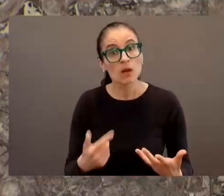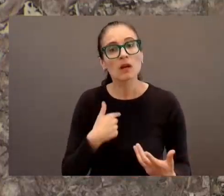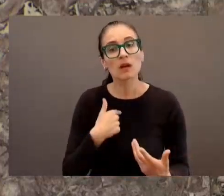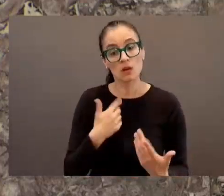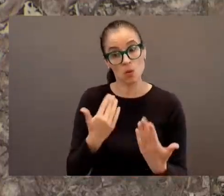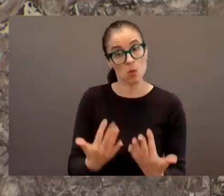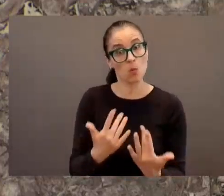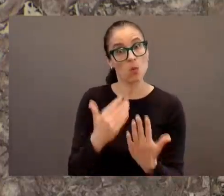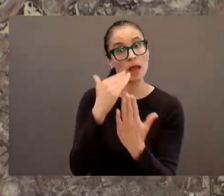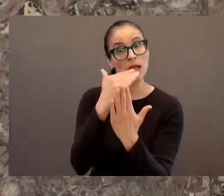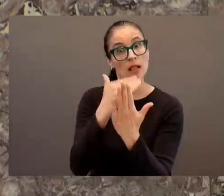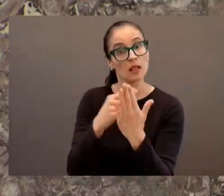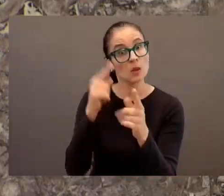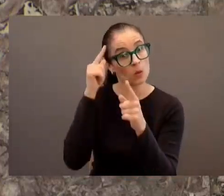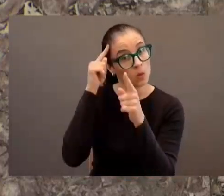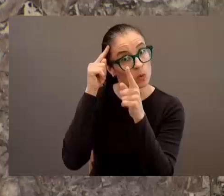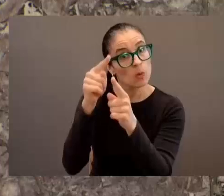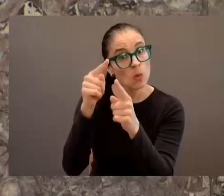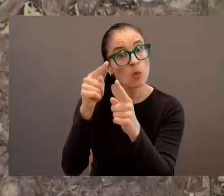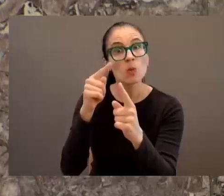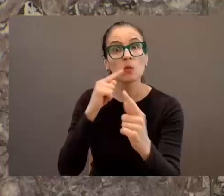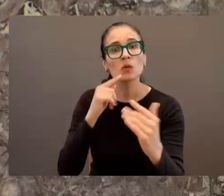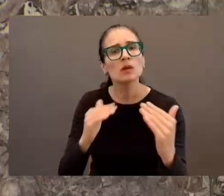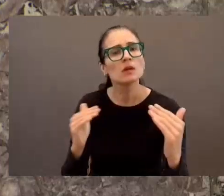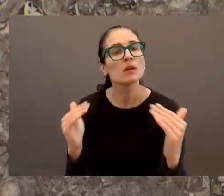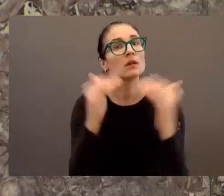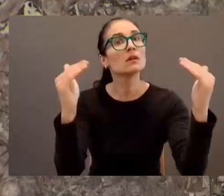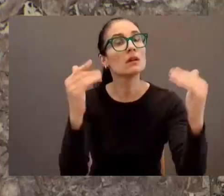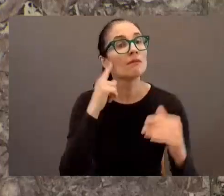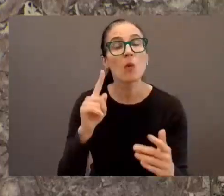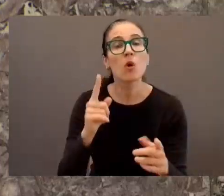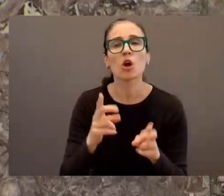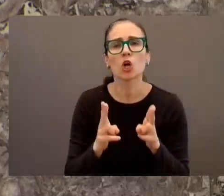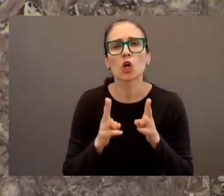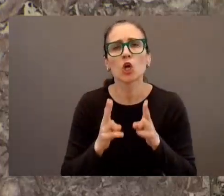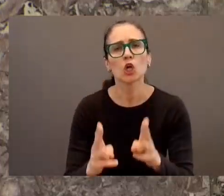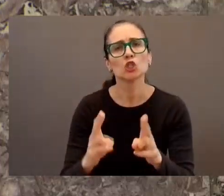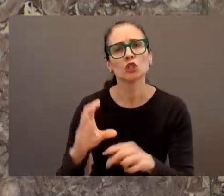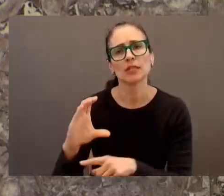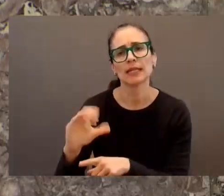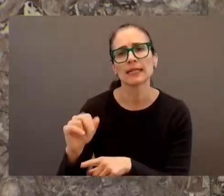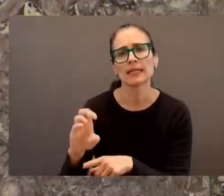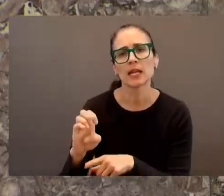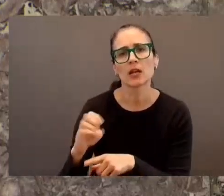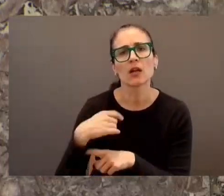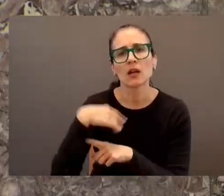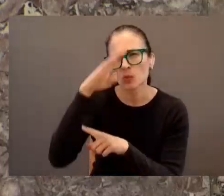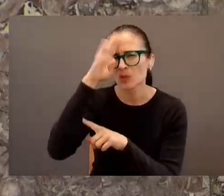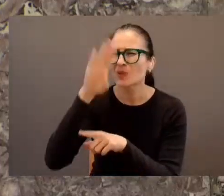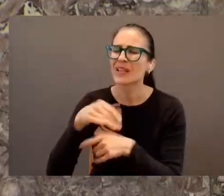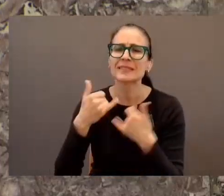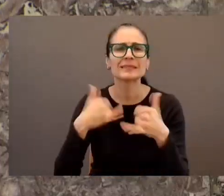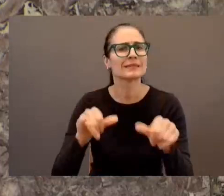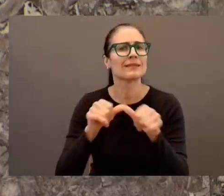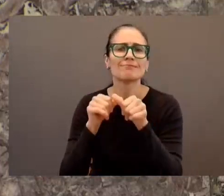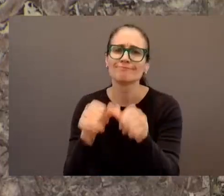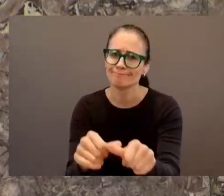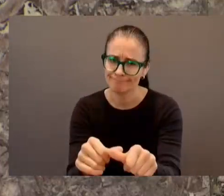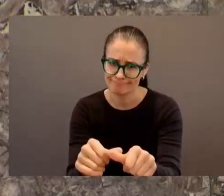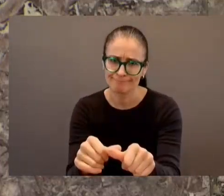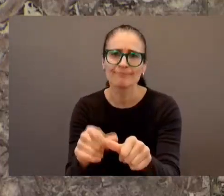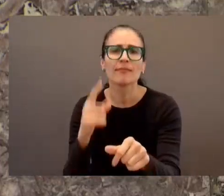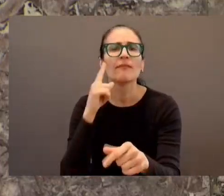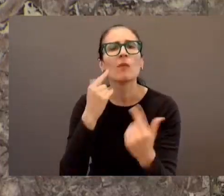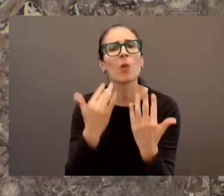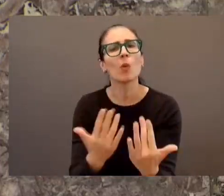urgent cases, but we know there's a lot more work to do when it comes to improving wait times for non-urgent cases and for chronic